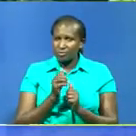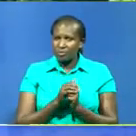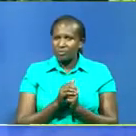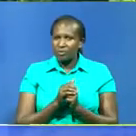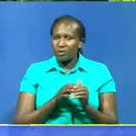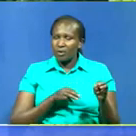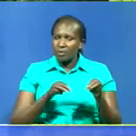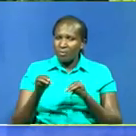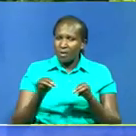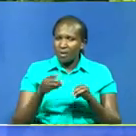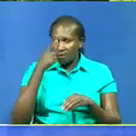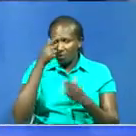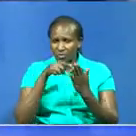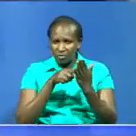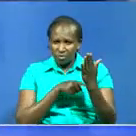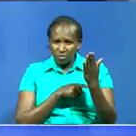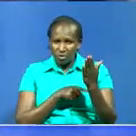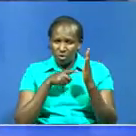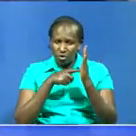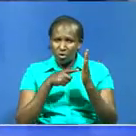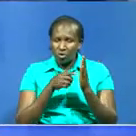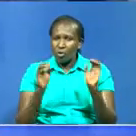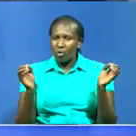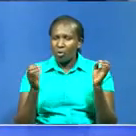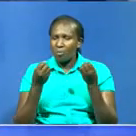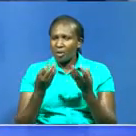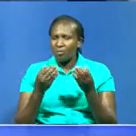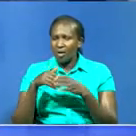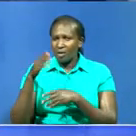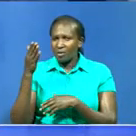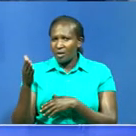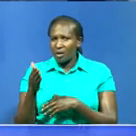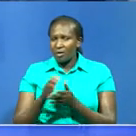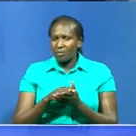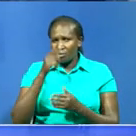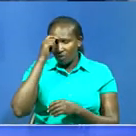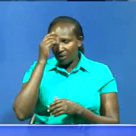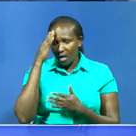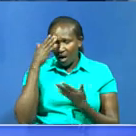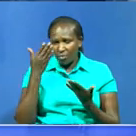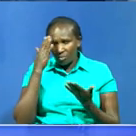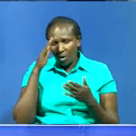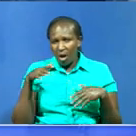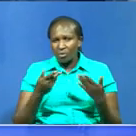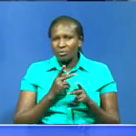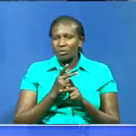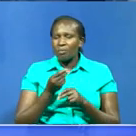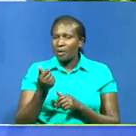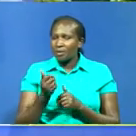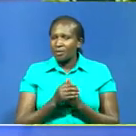down because hakuna record inaoneshana unafanyaga nini. Many men out there, their wives don't even know how they make money. They don't even know what